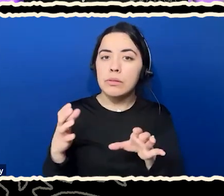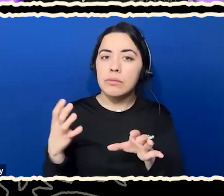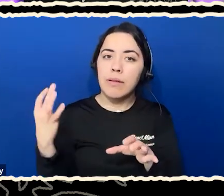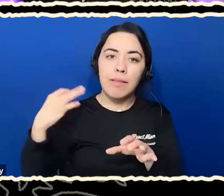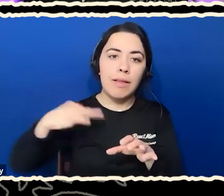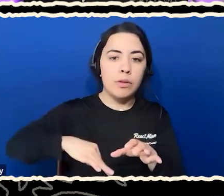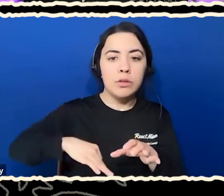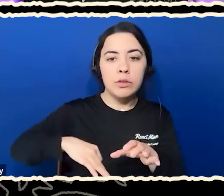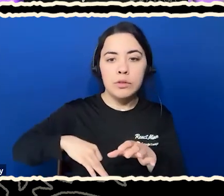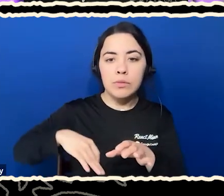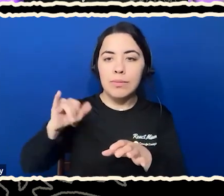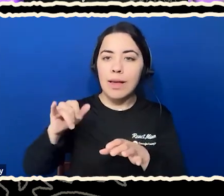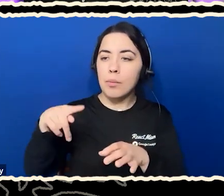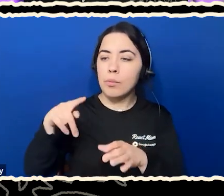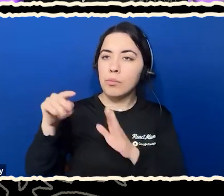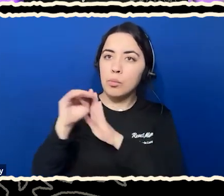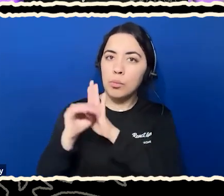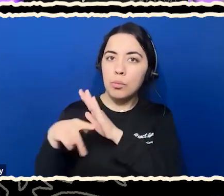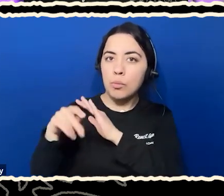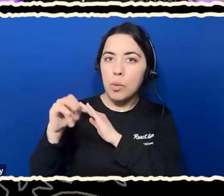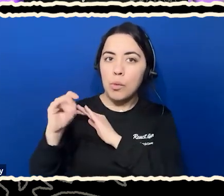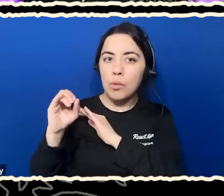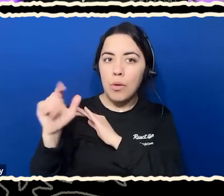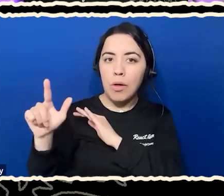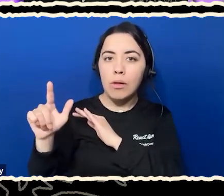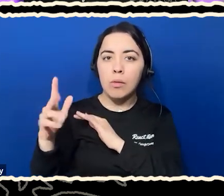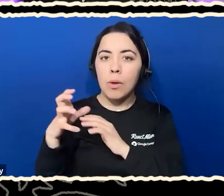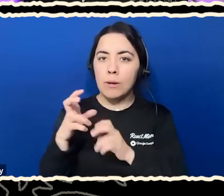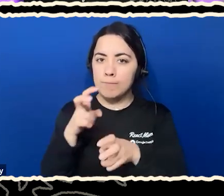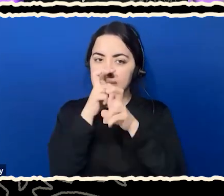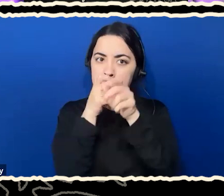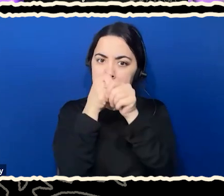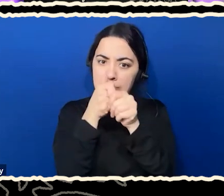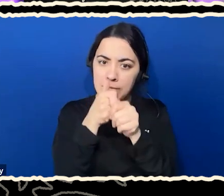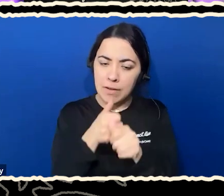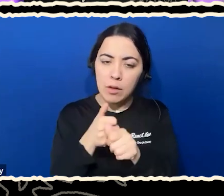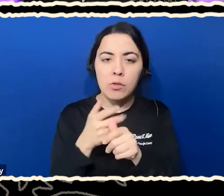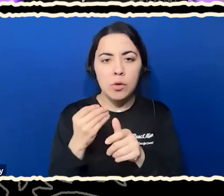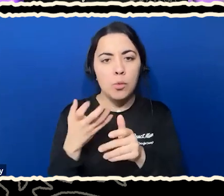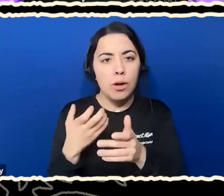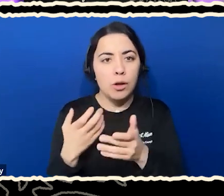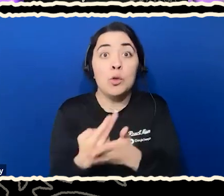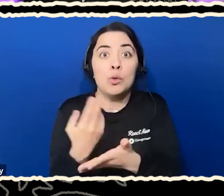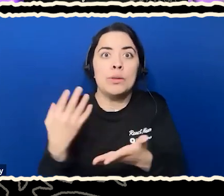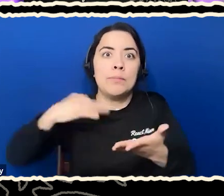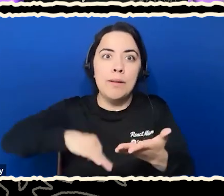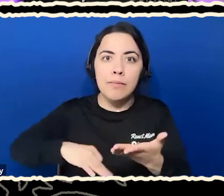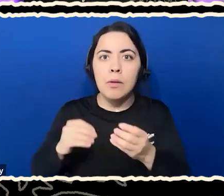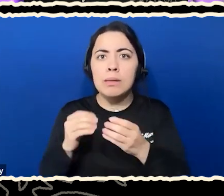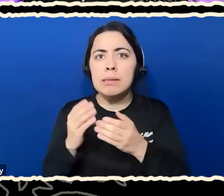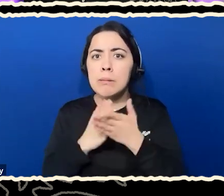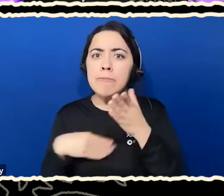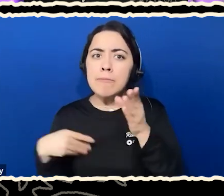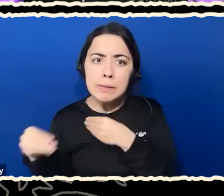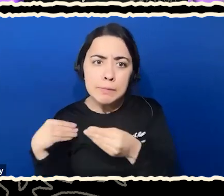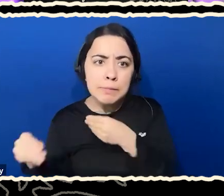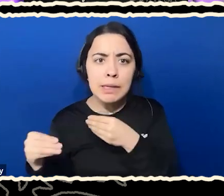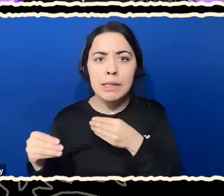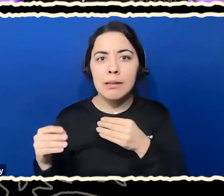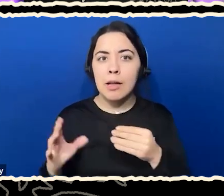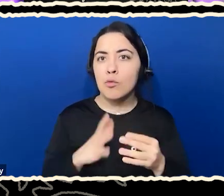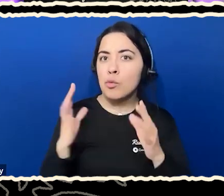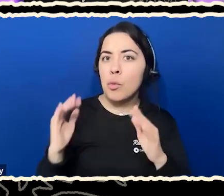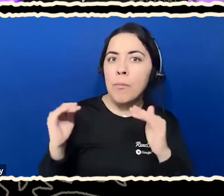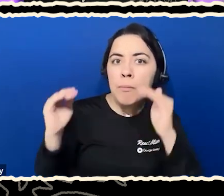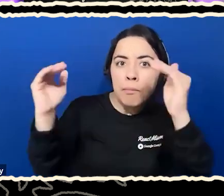We didn't want to be strictly tied to the specification alone. We wanted to have flexibility and robustness, and so building